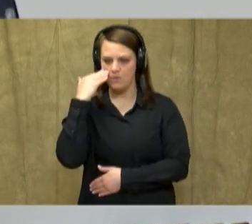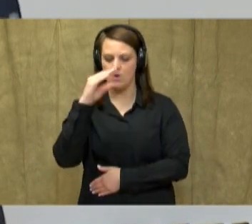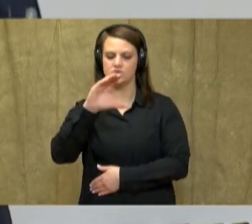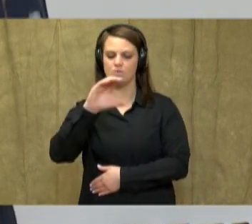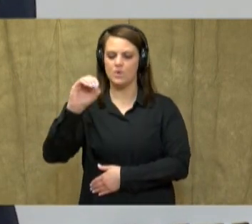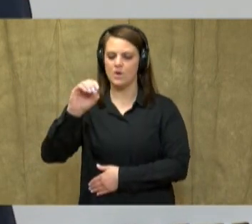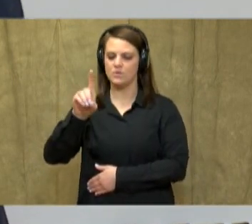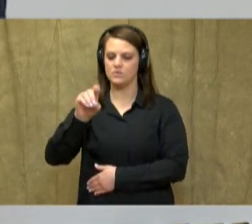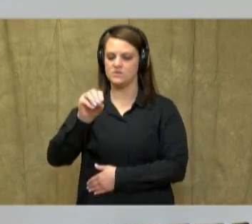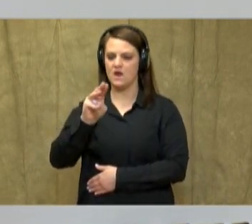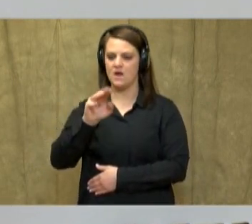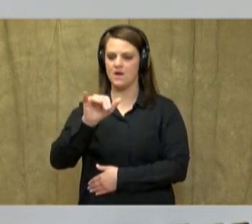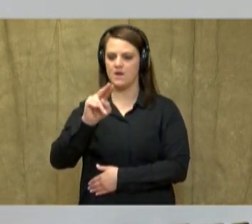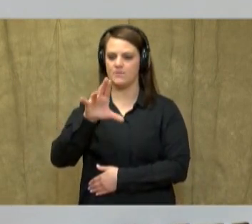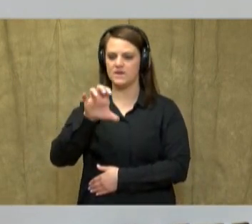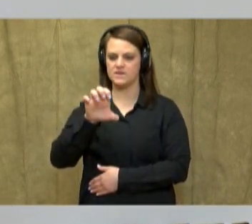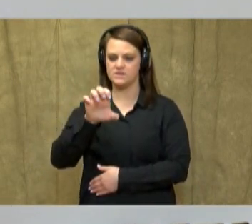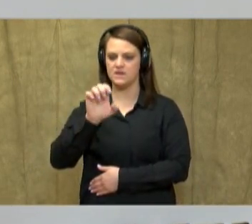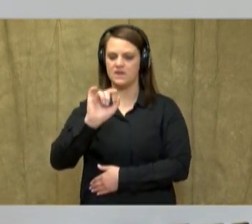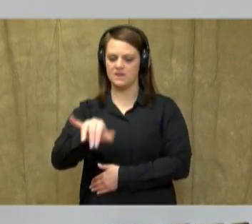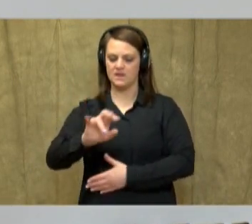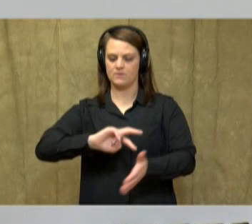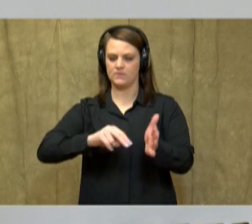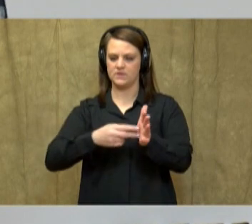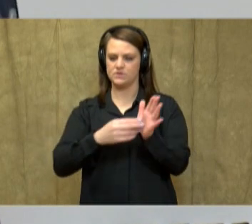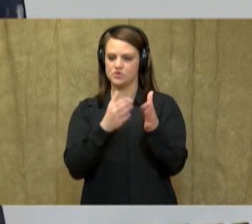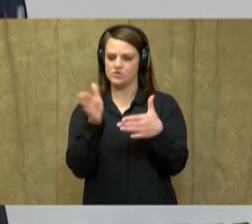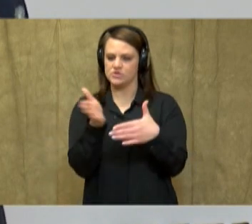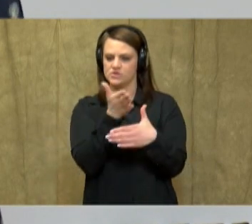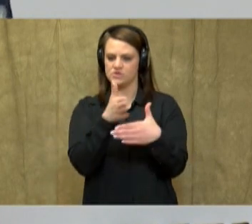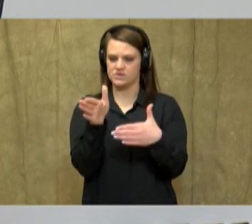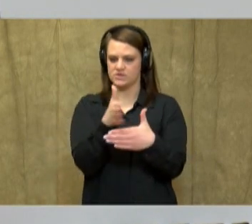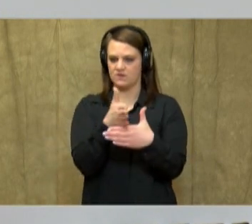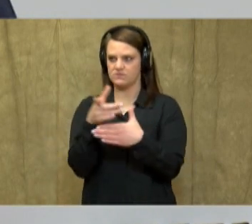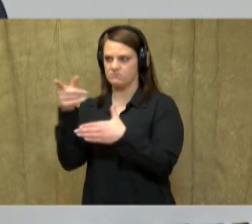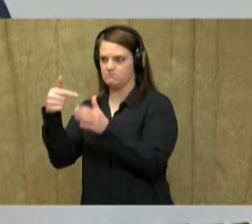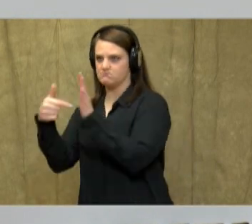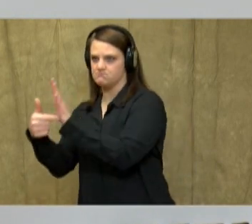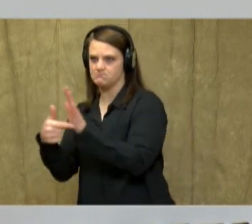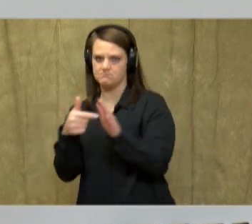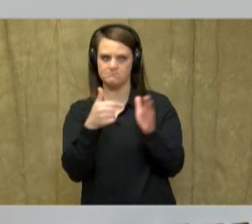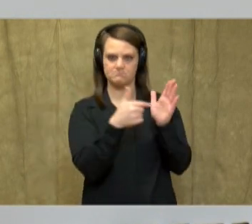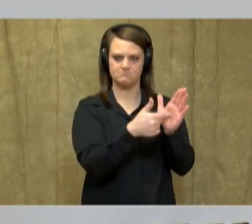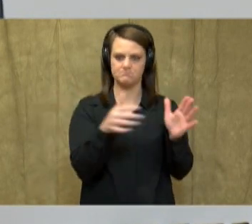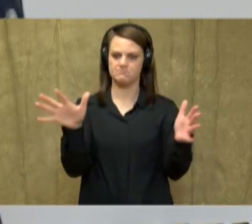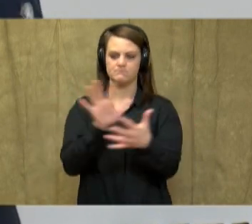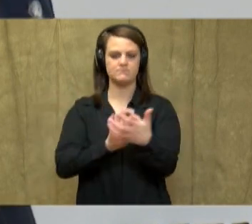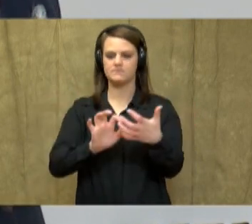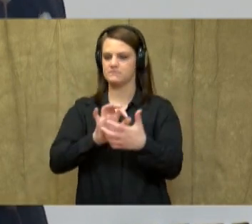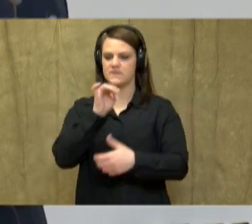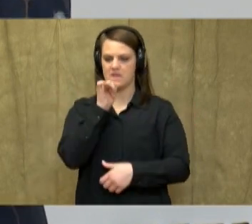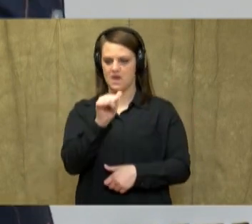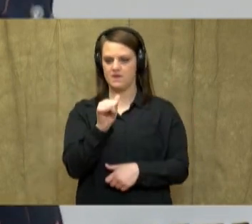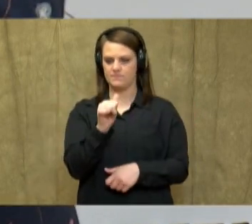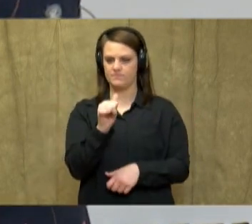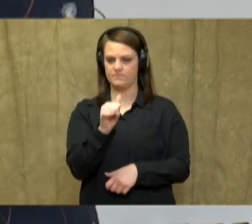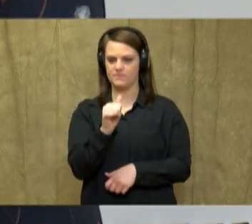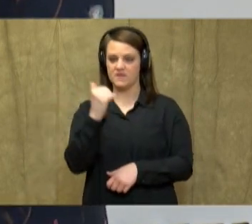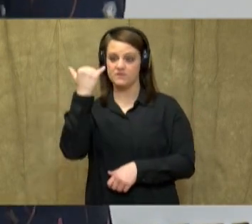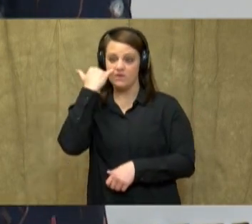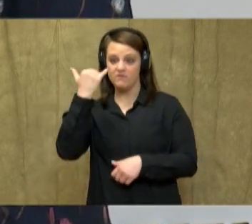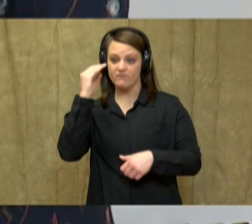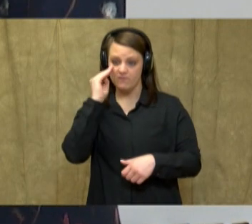are sharing expression. So in this case, they are both expressed. There is no blending, all right? You're not, if you